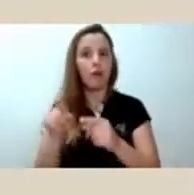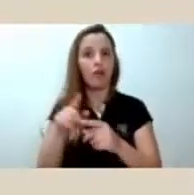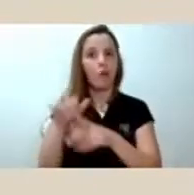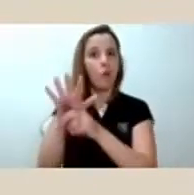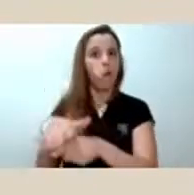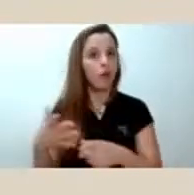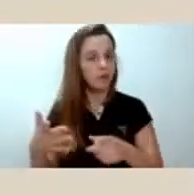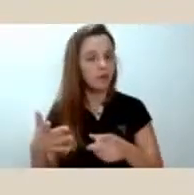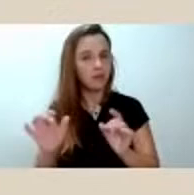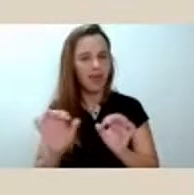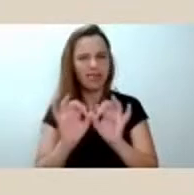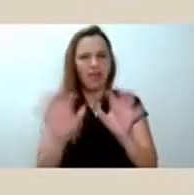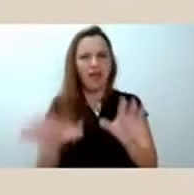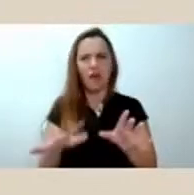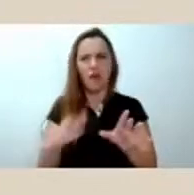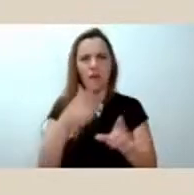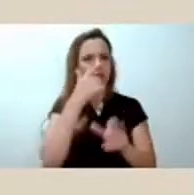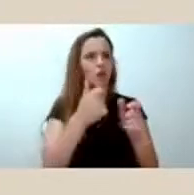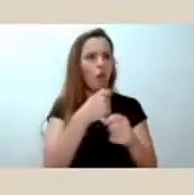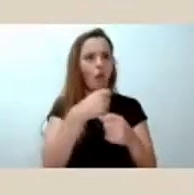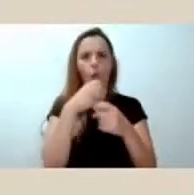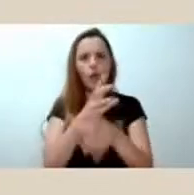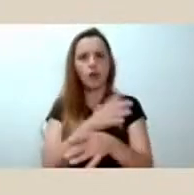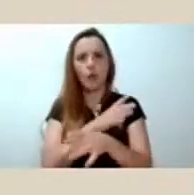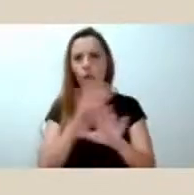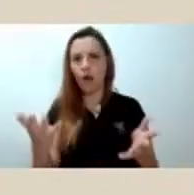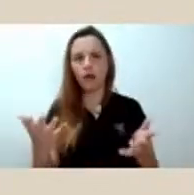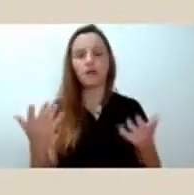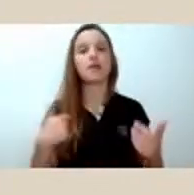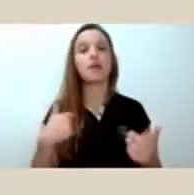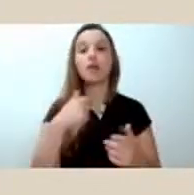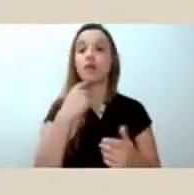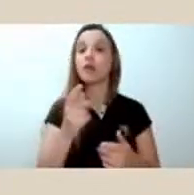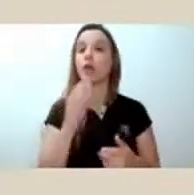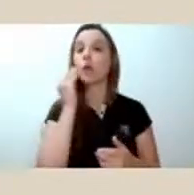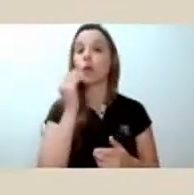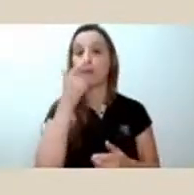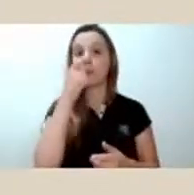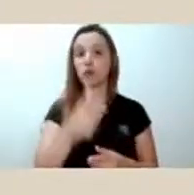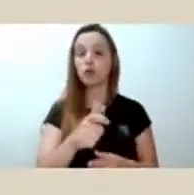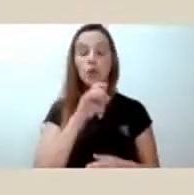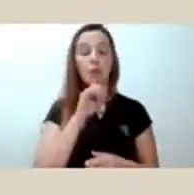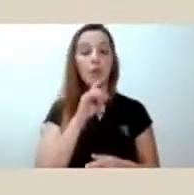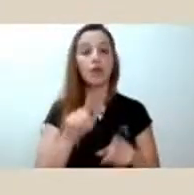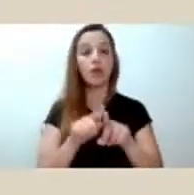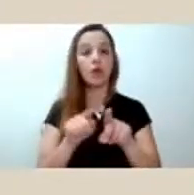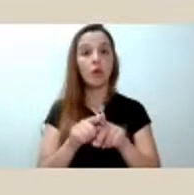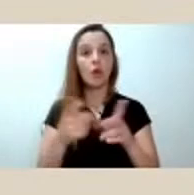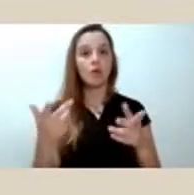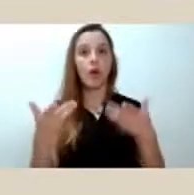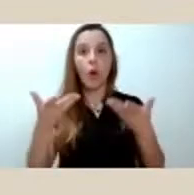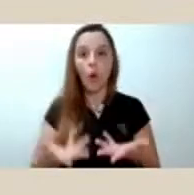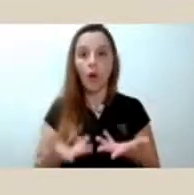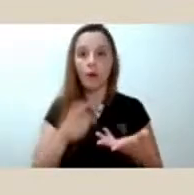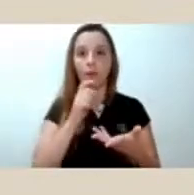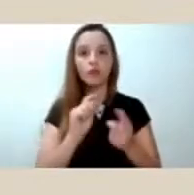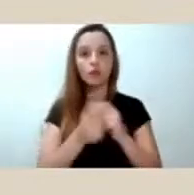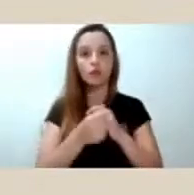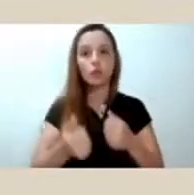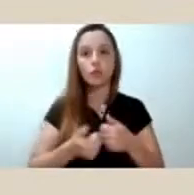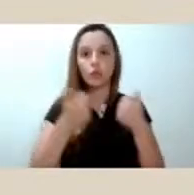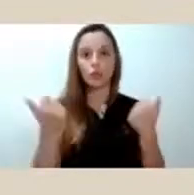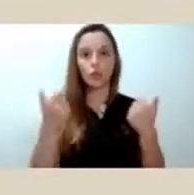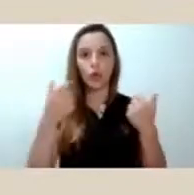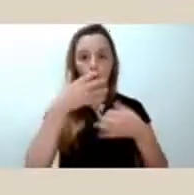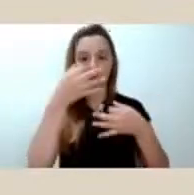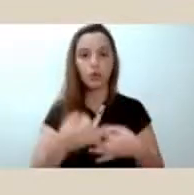level on which I'm talking about how we as individuals can try to improve our day-to-day behavior. But I think it's